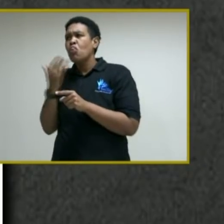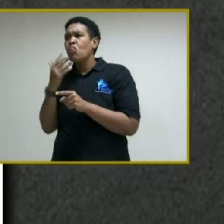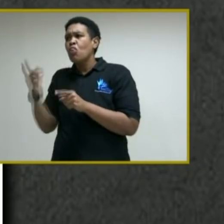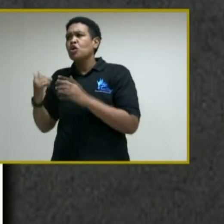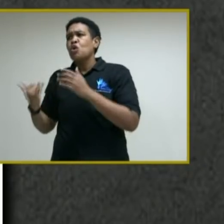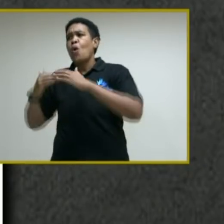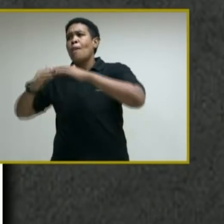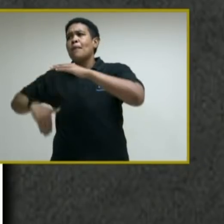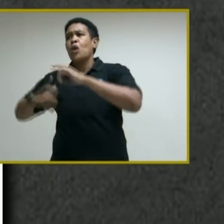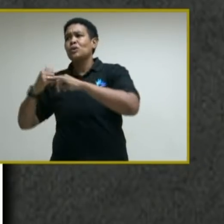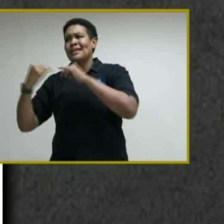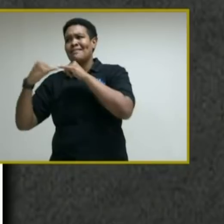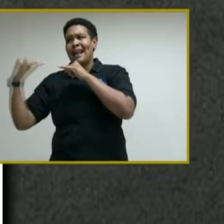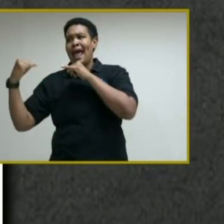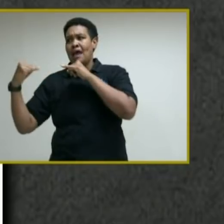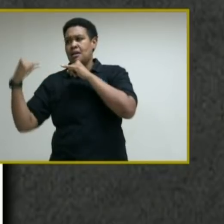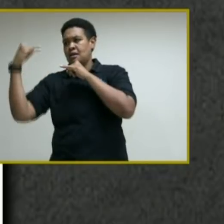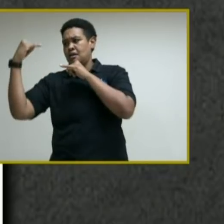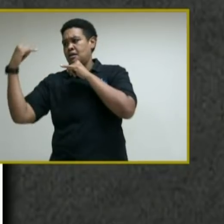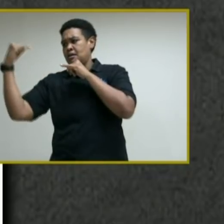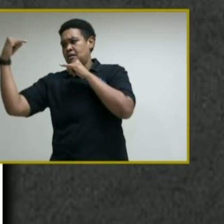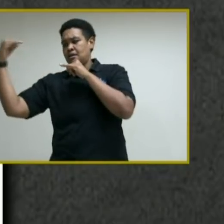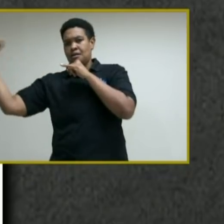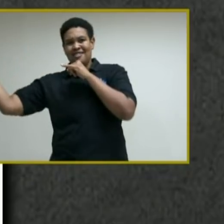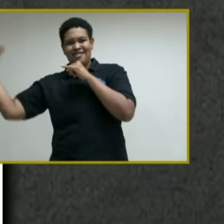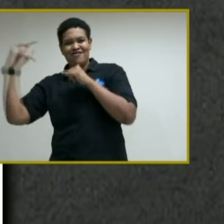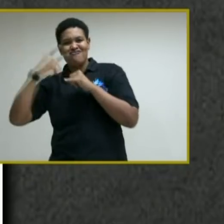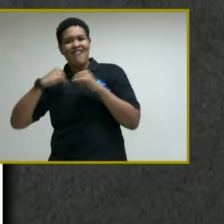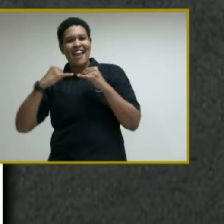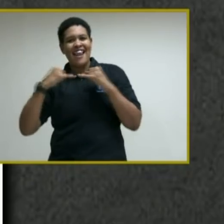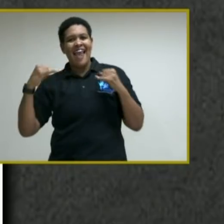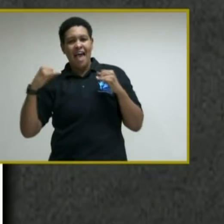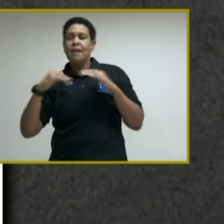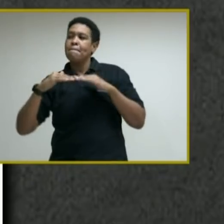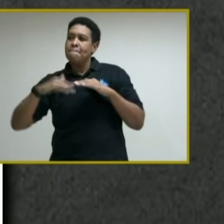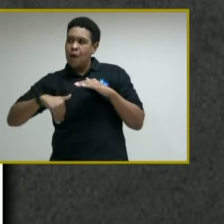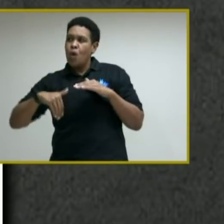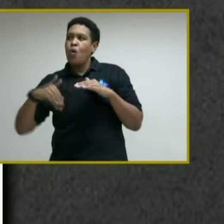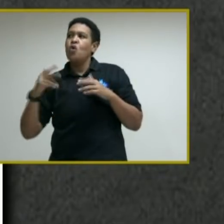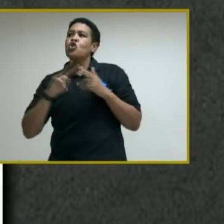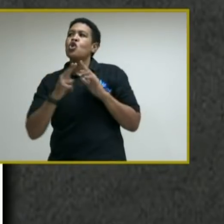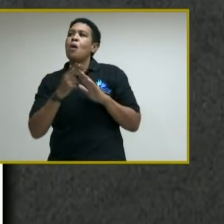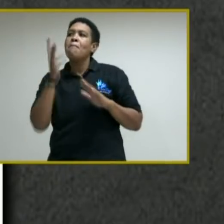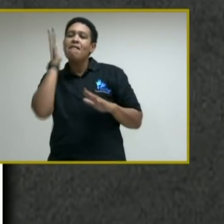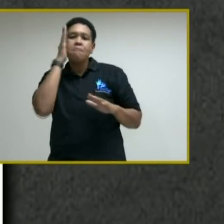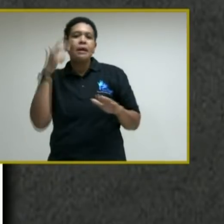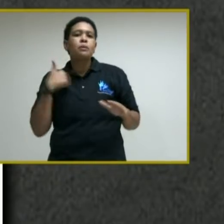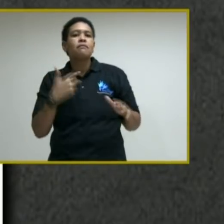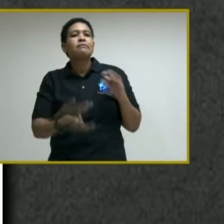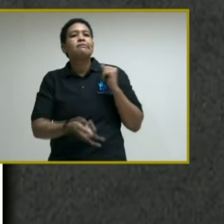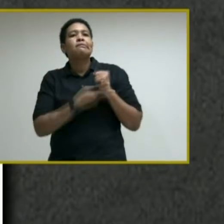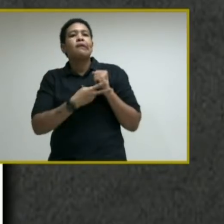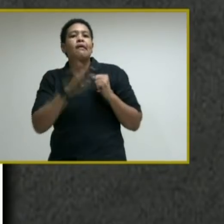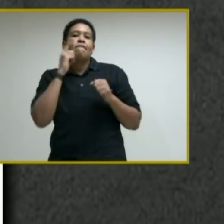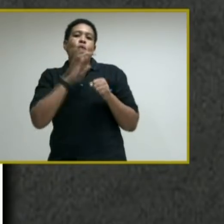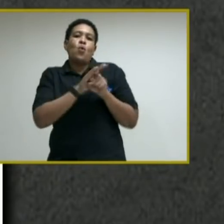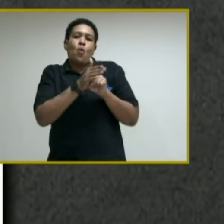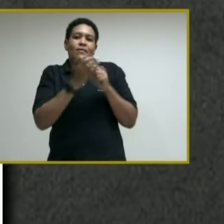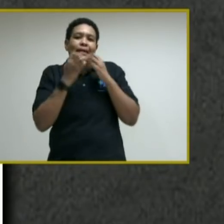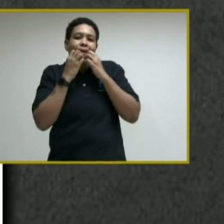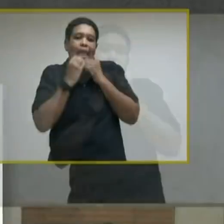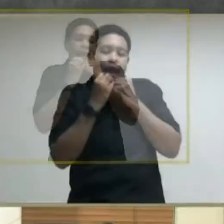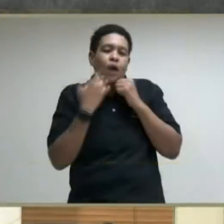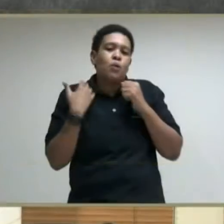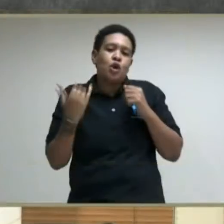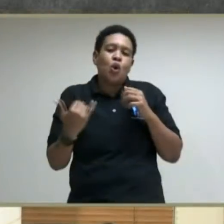below the line, the red line, which represents the number of beds that we had reserved for COVID care. We are